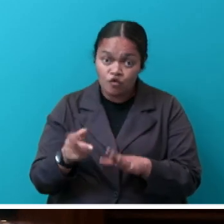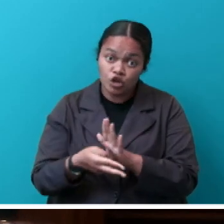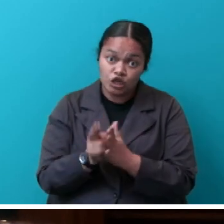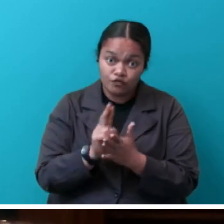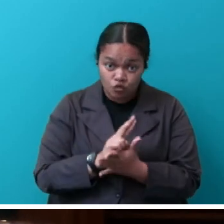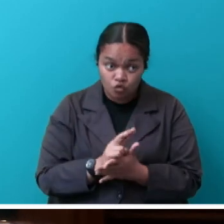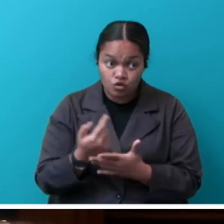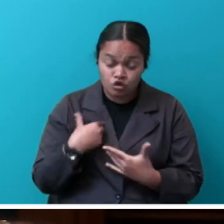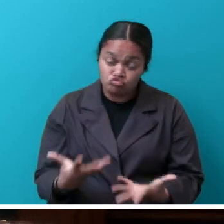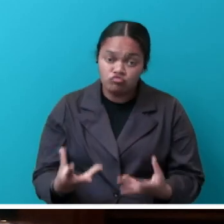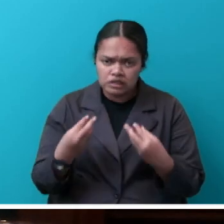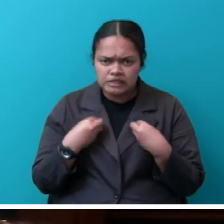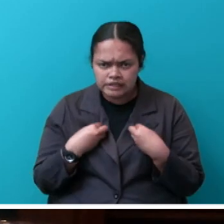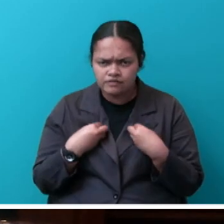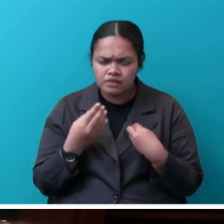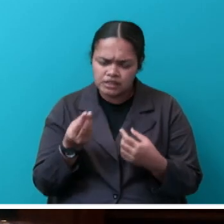received some